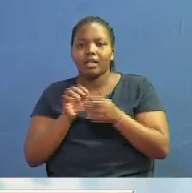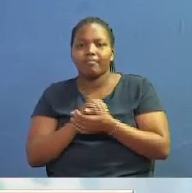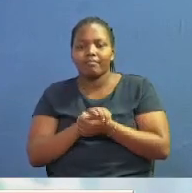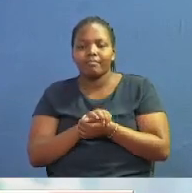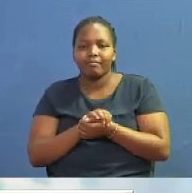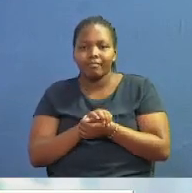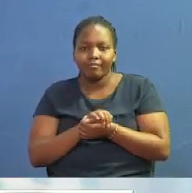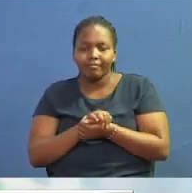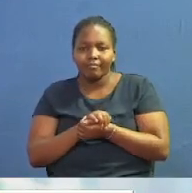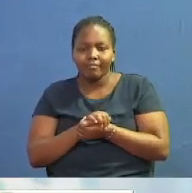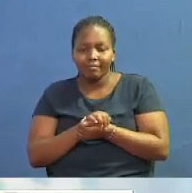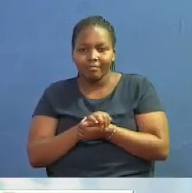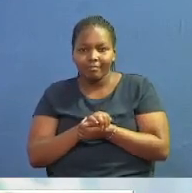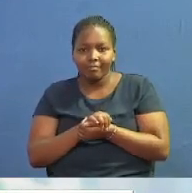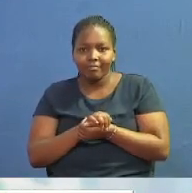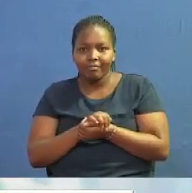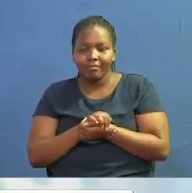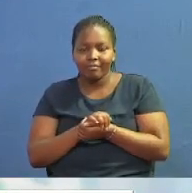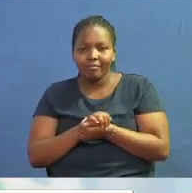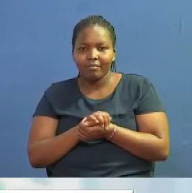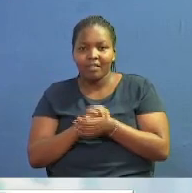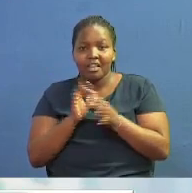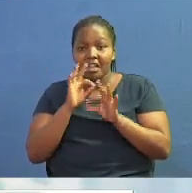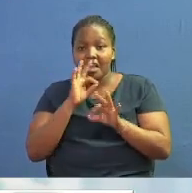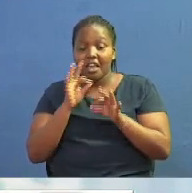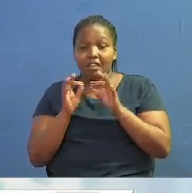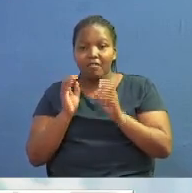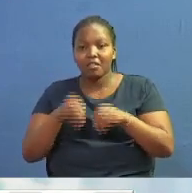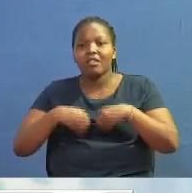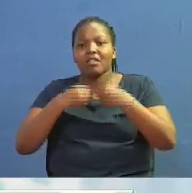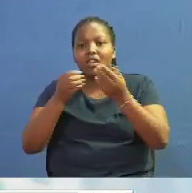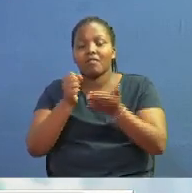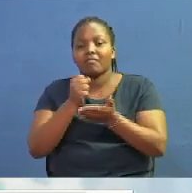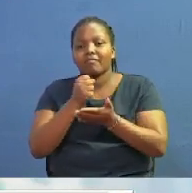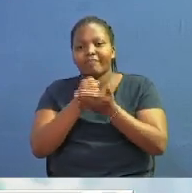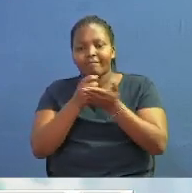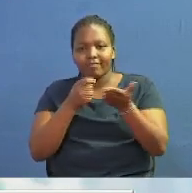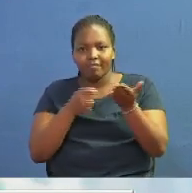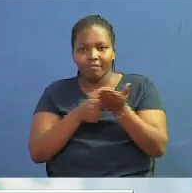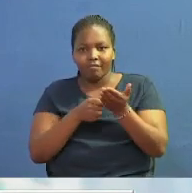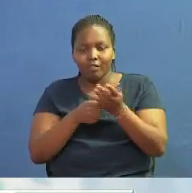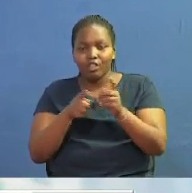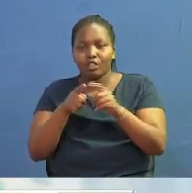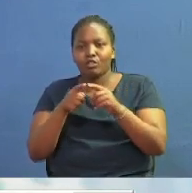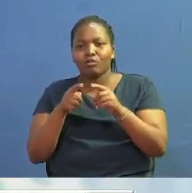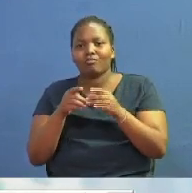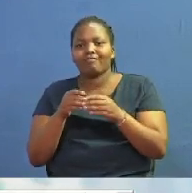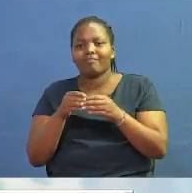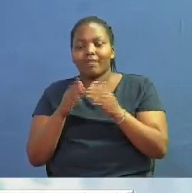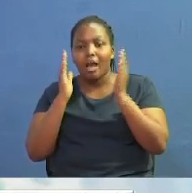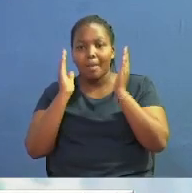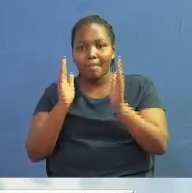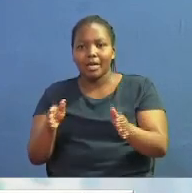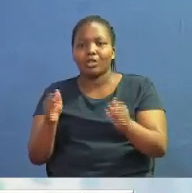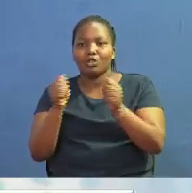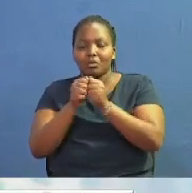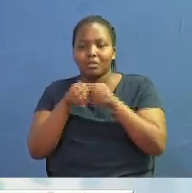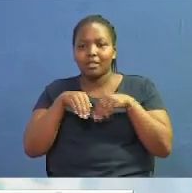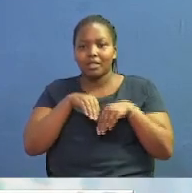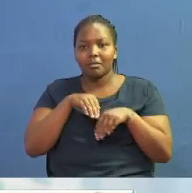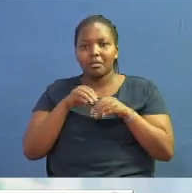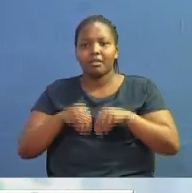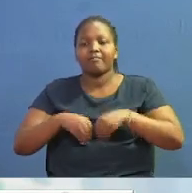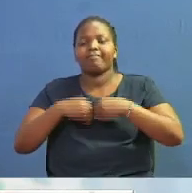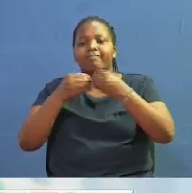my observation, if you provide assistive technologies to a person with disability and put them in the same